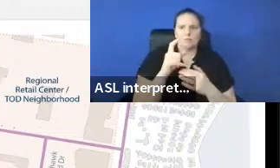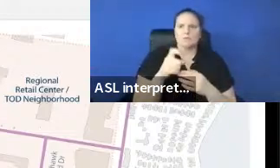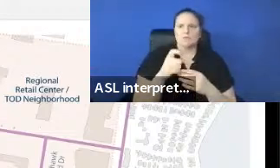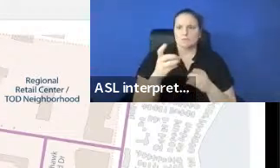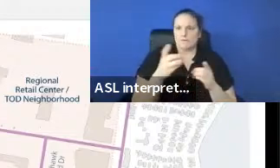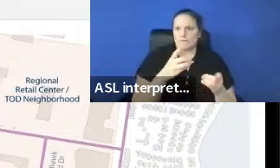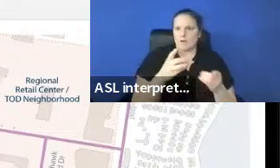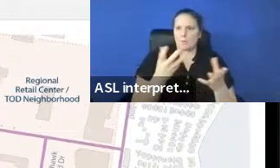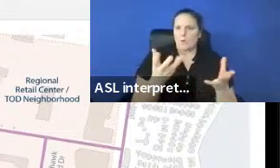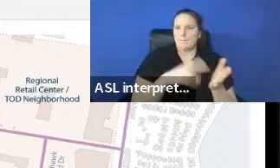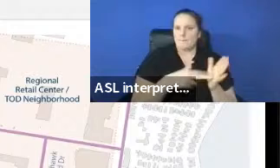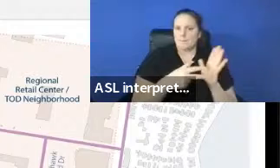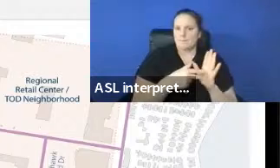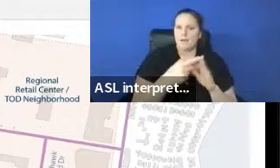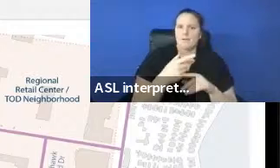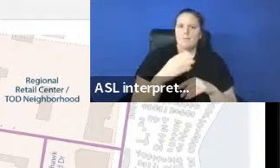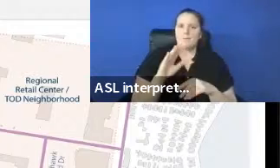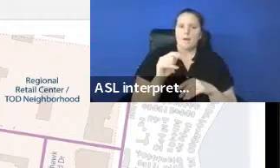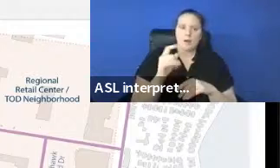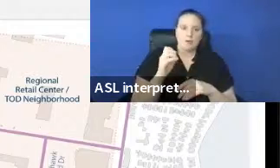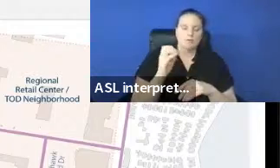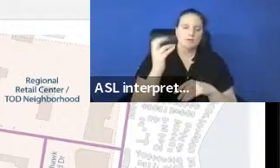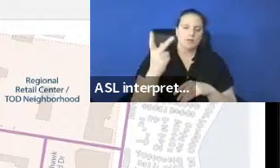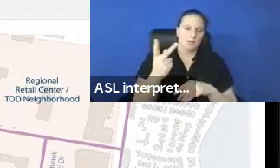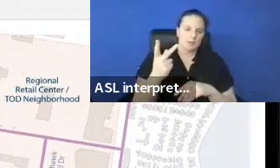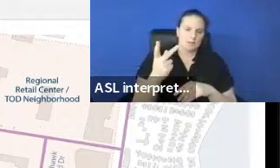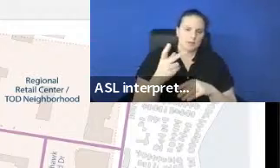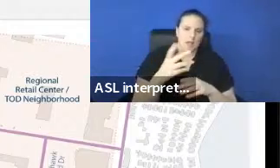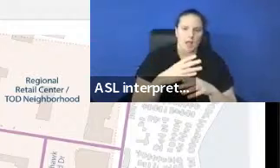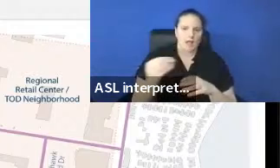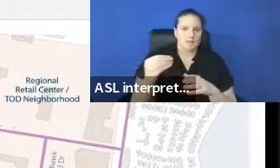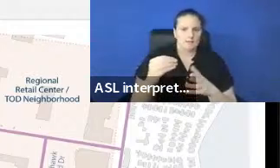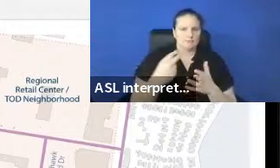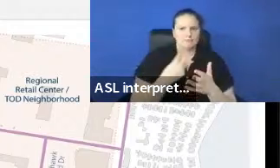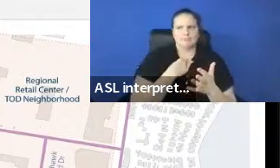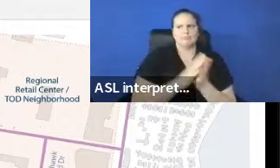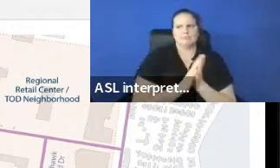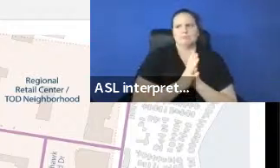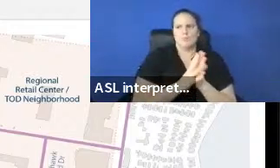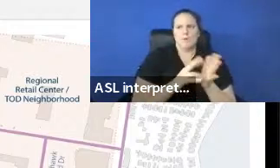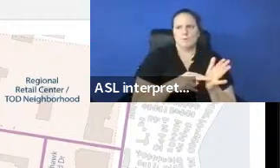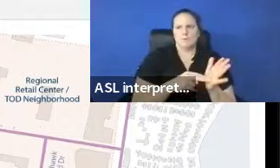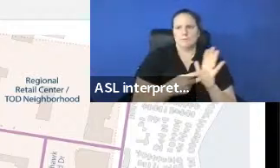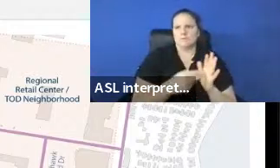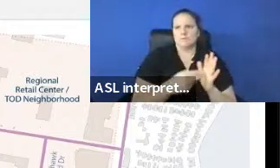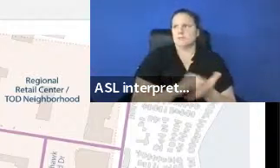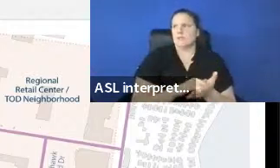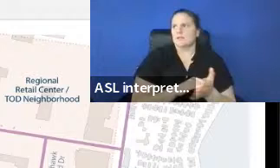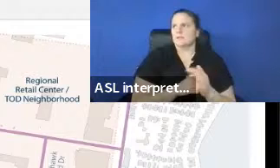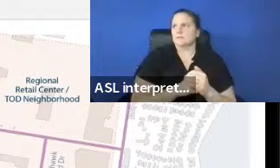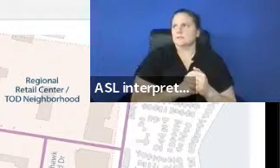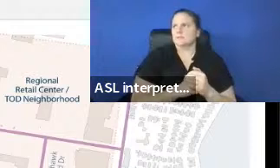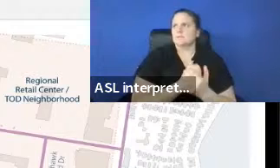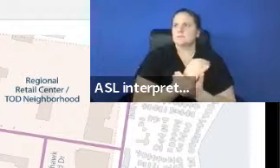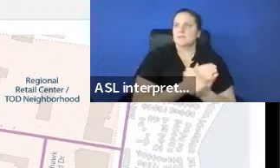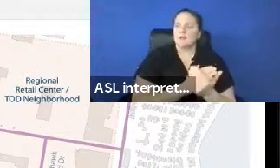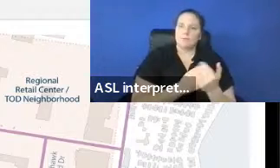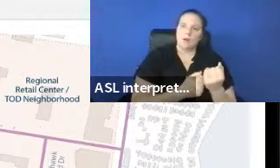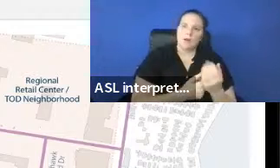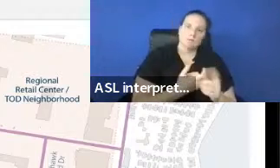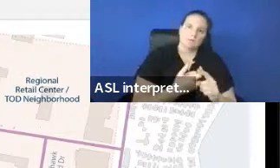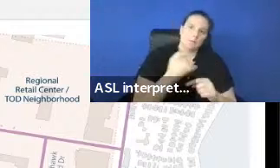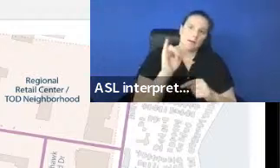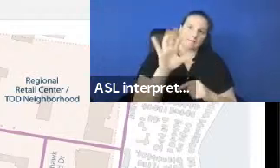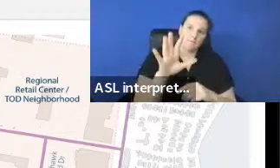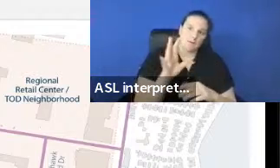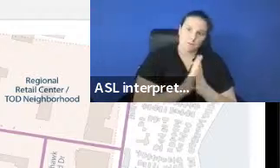define what is meant by bottleneck and bottlenecks. It sounds like there are bottlenecks that are caused by I-5